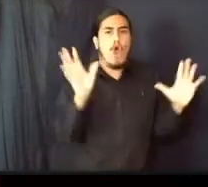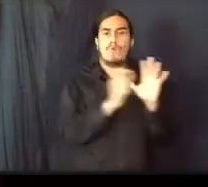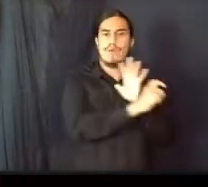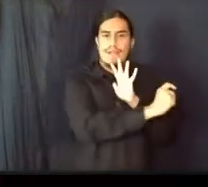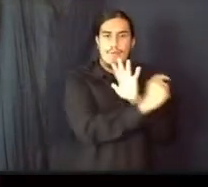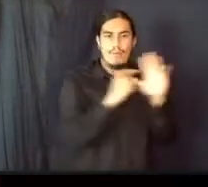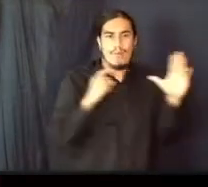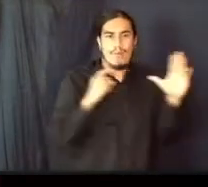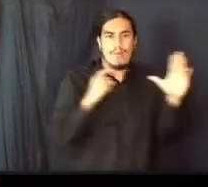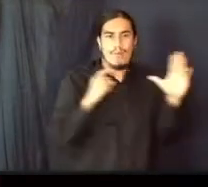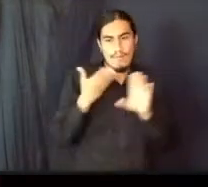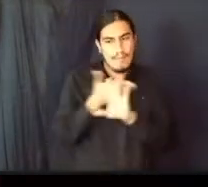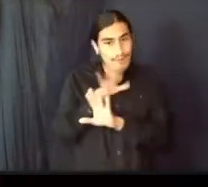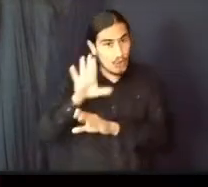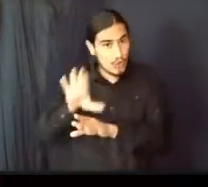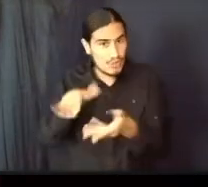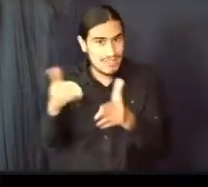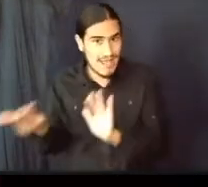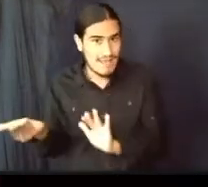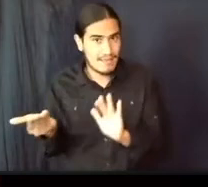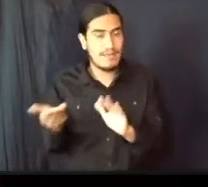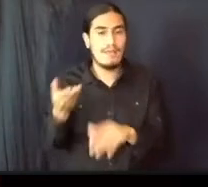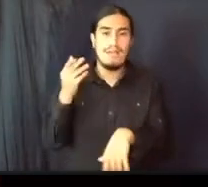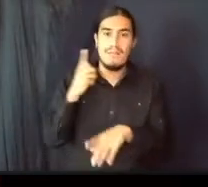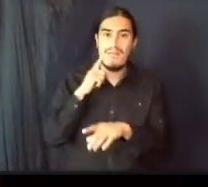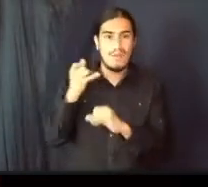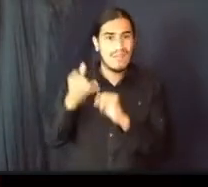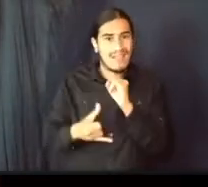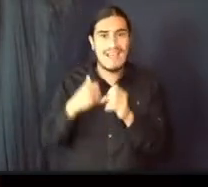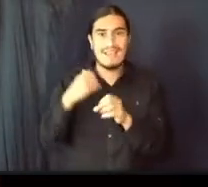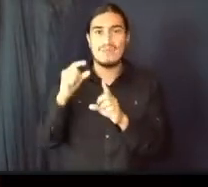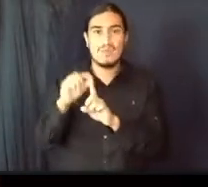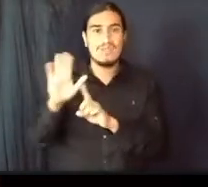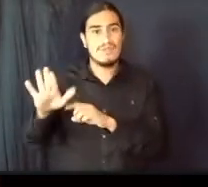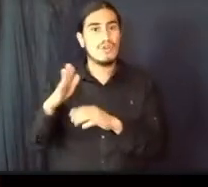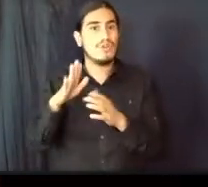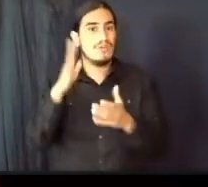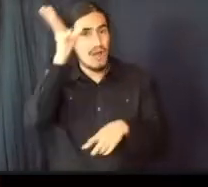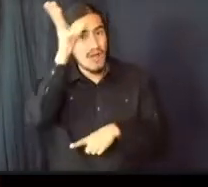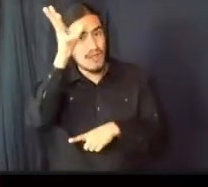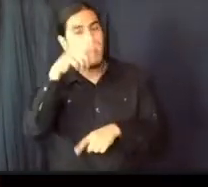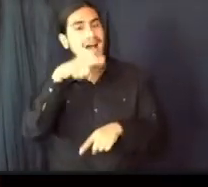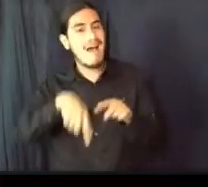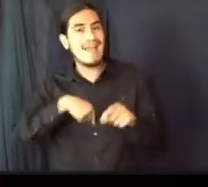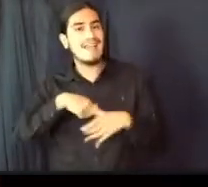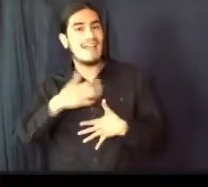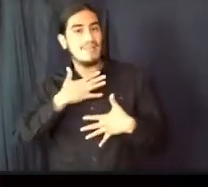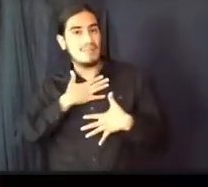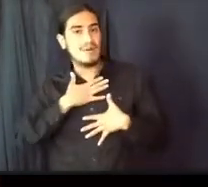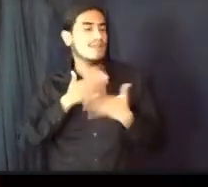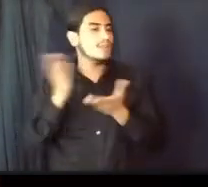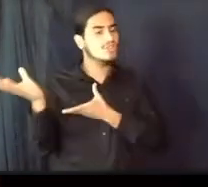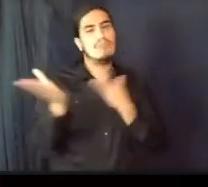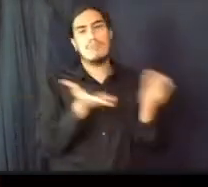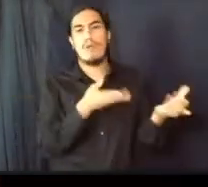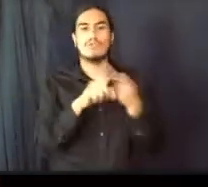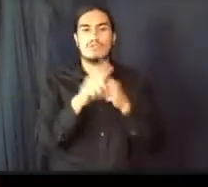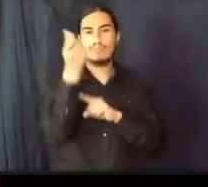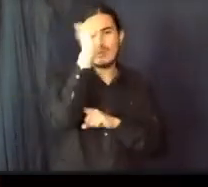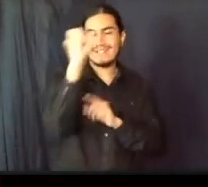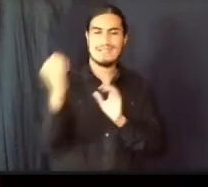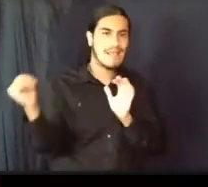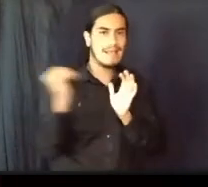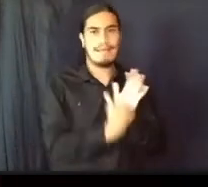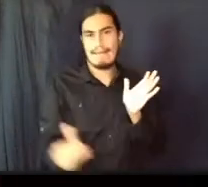before her death as she carried the last words of her father, "I can't breathe," into the protest on multiple levels. And